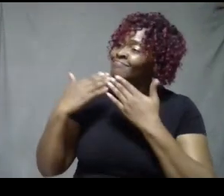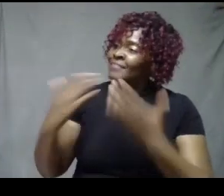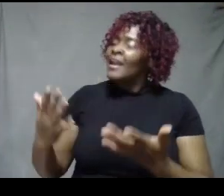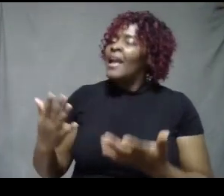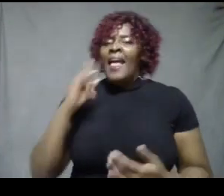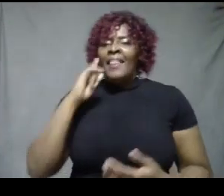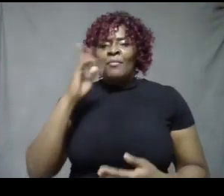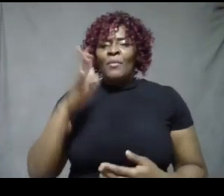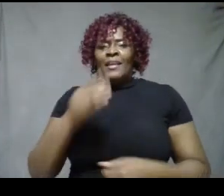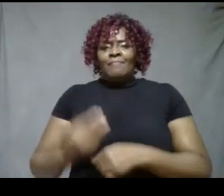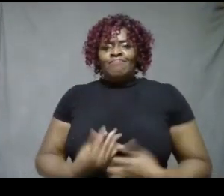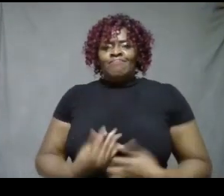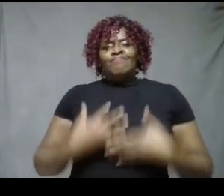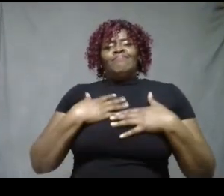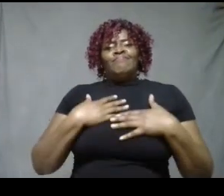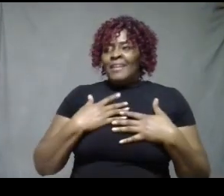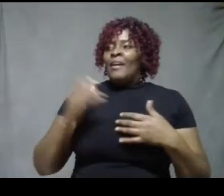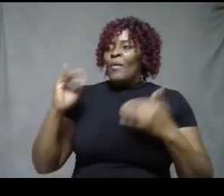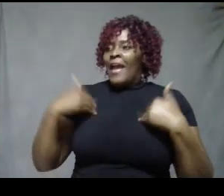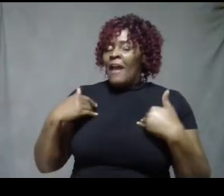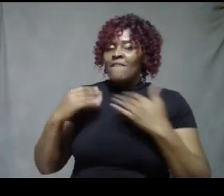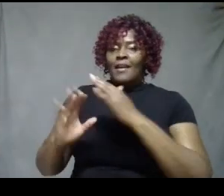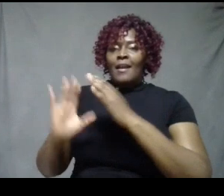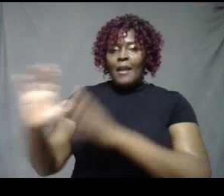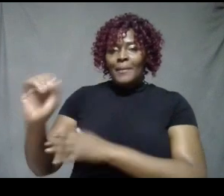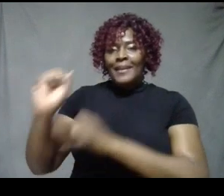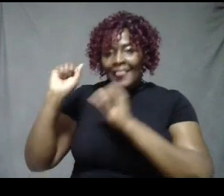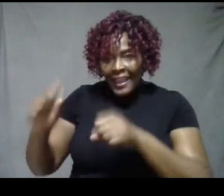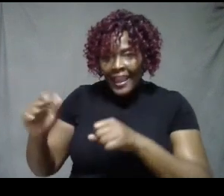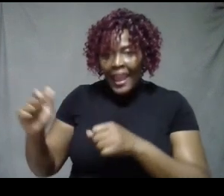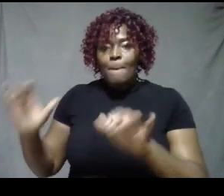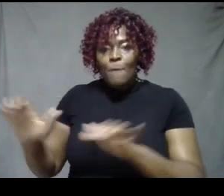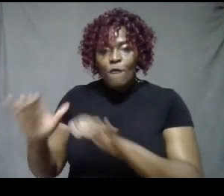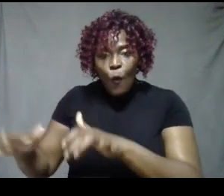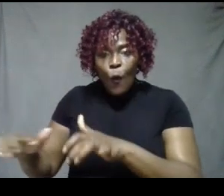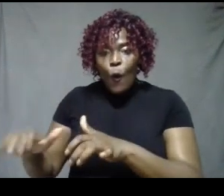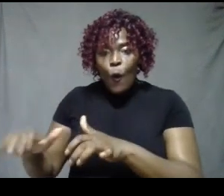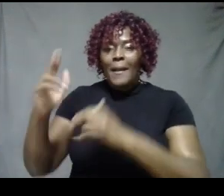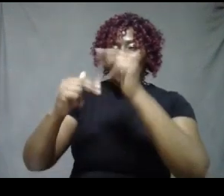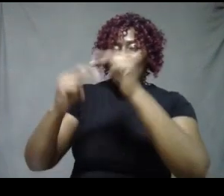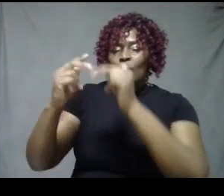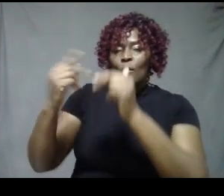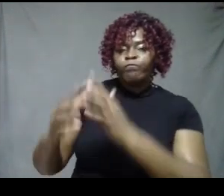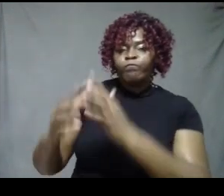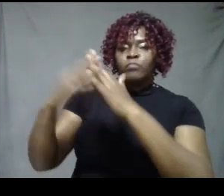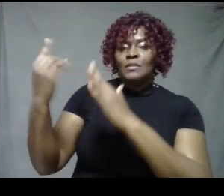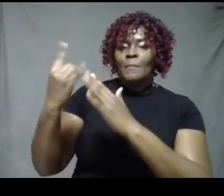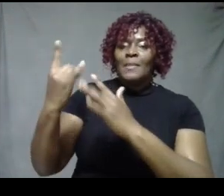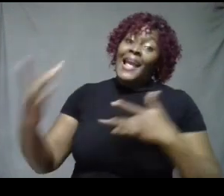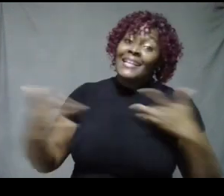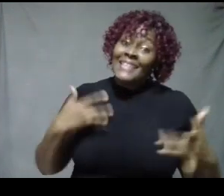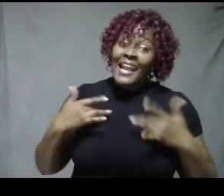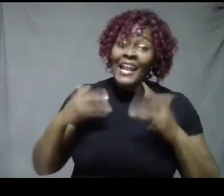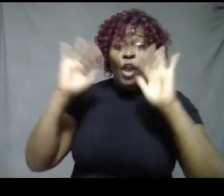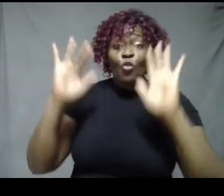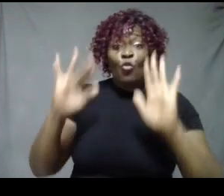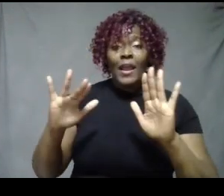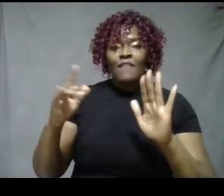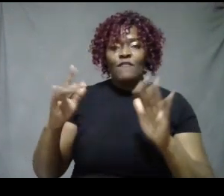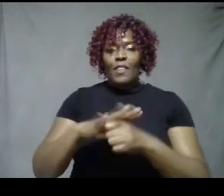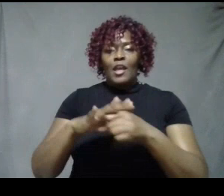be able to perform and be able to build something exciting and great for downtown. So my comments